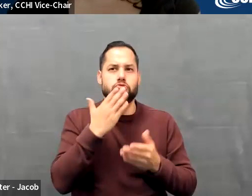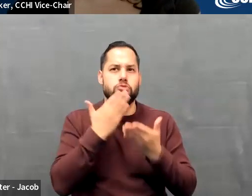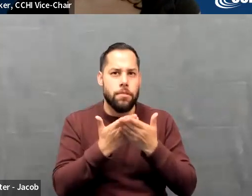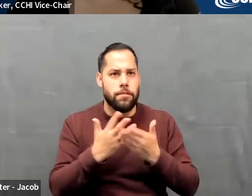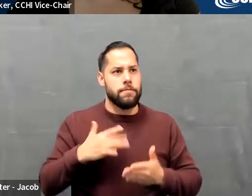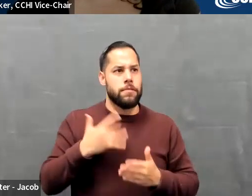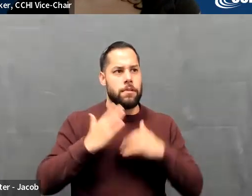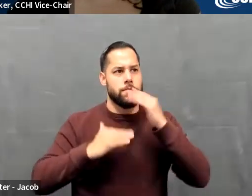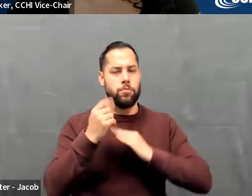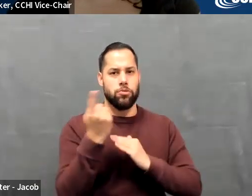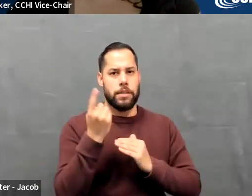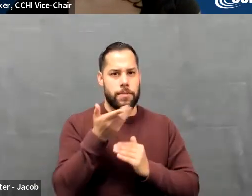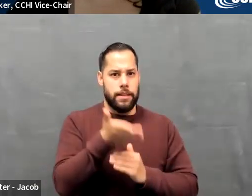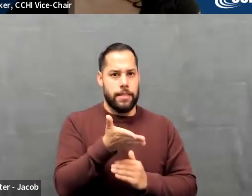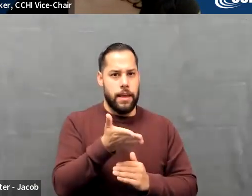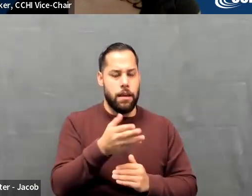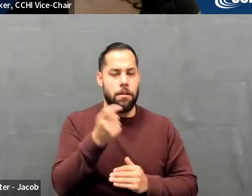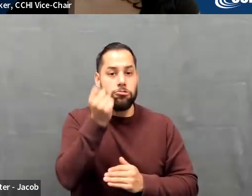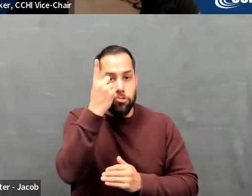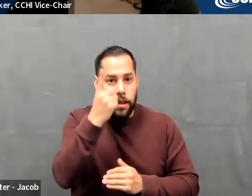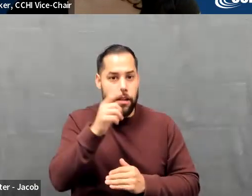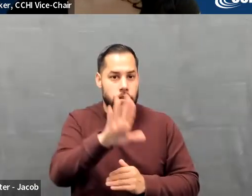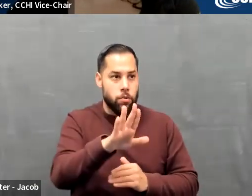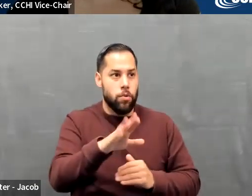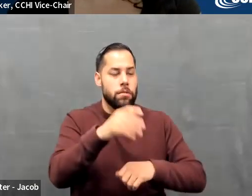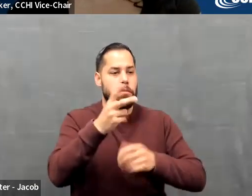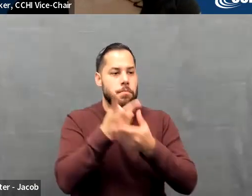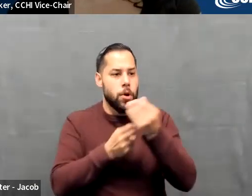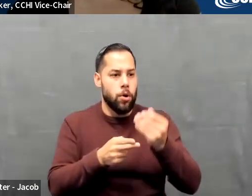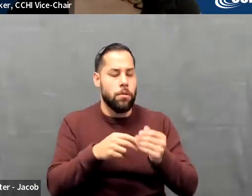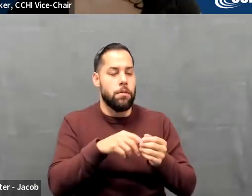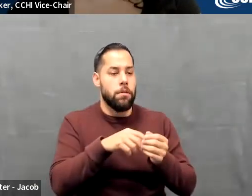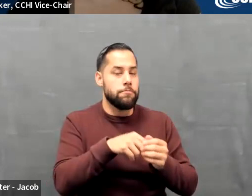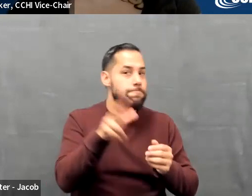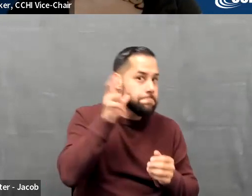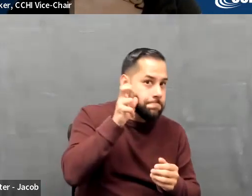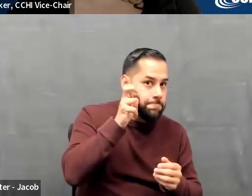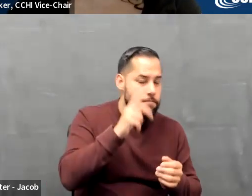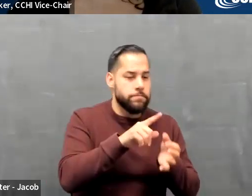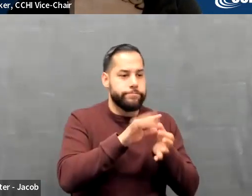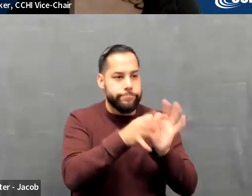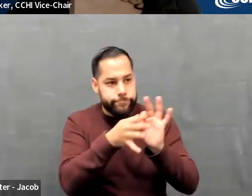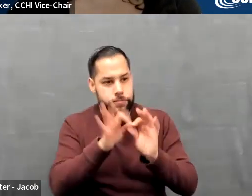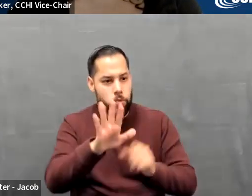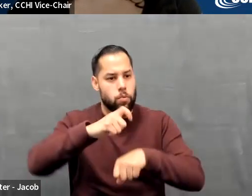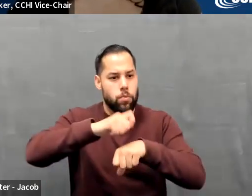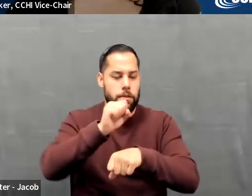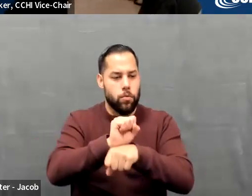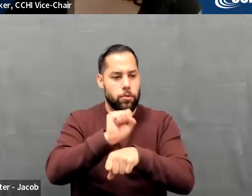that somebody in the room is understanding both the input and the output of your work.